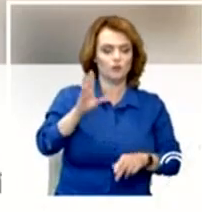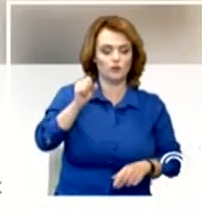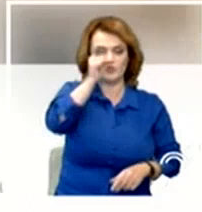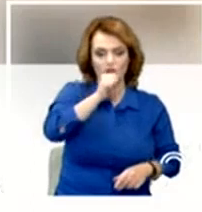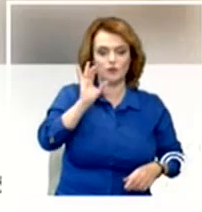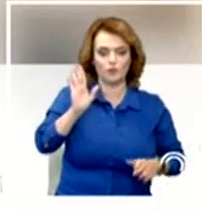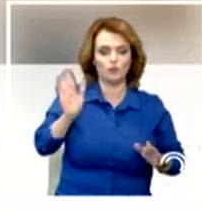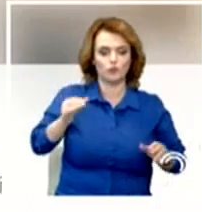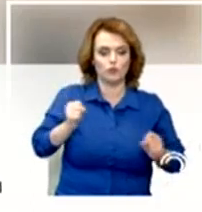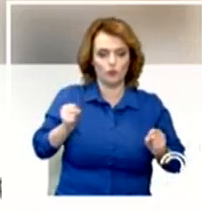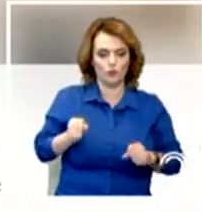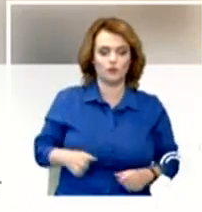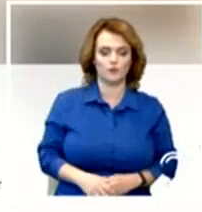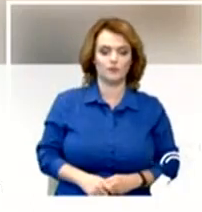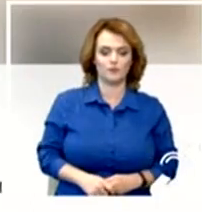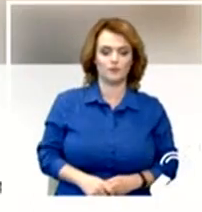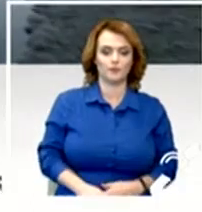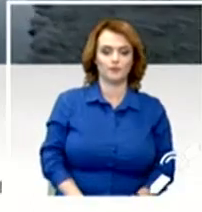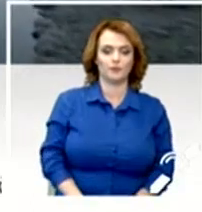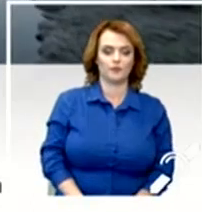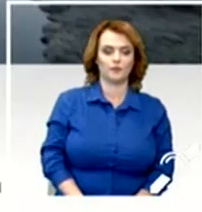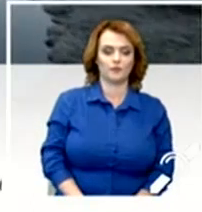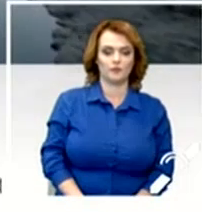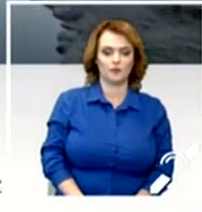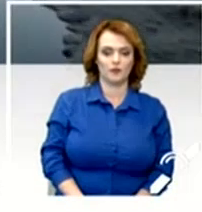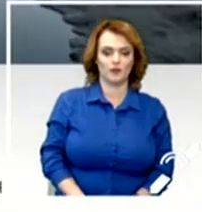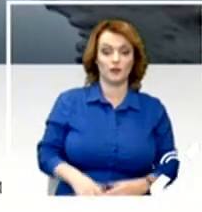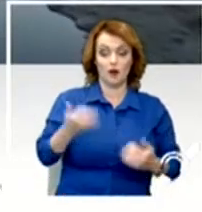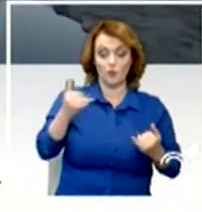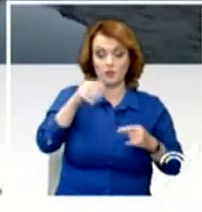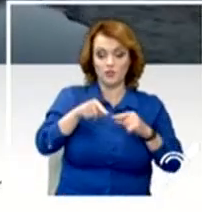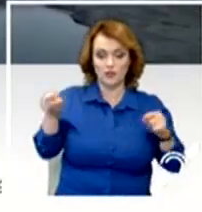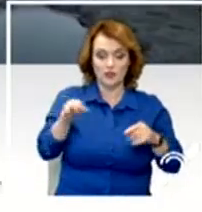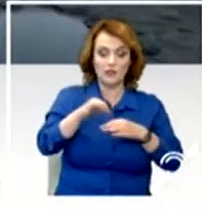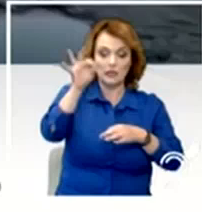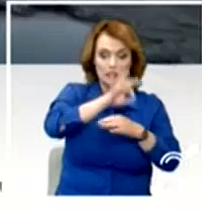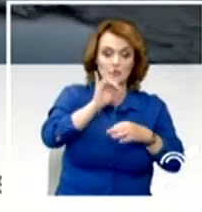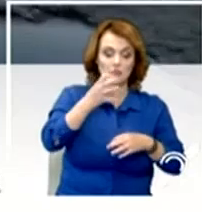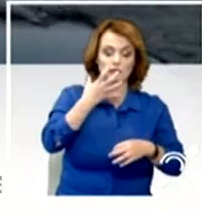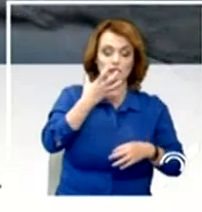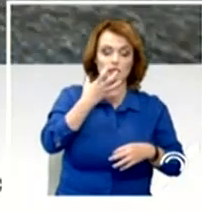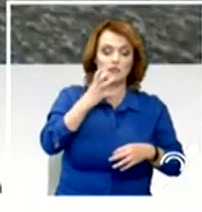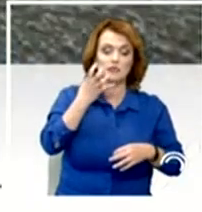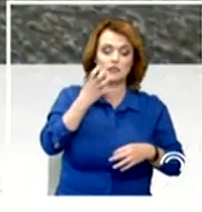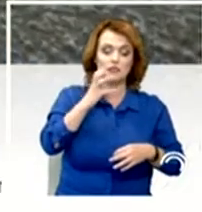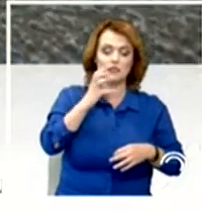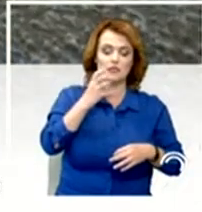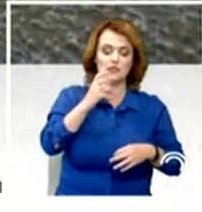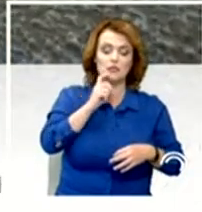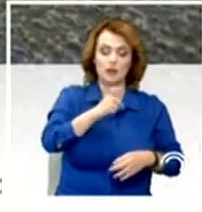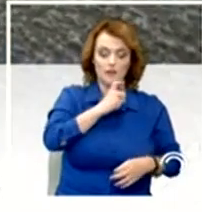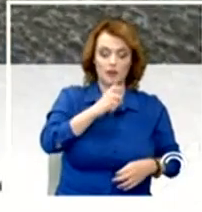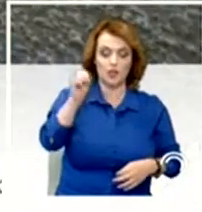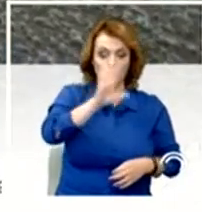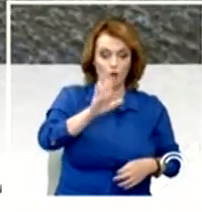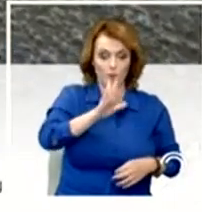the risk is slightly higher than usual in early winter this year. În această perioadă, în vestul și nordul Europei, vremea este destul de bună,